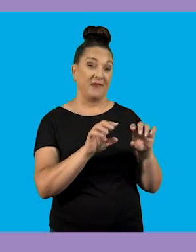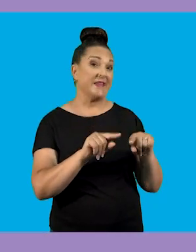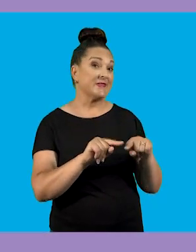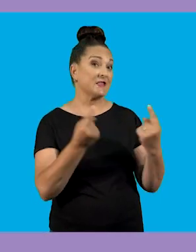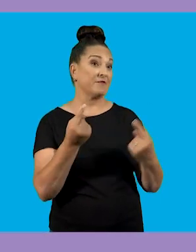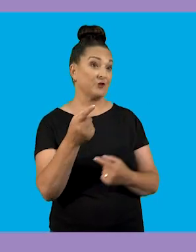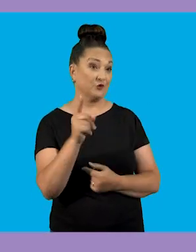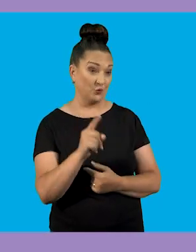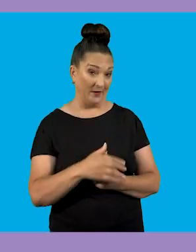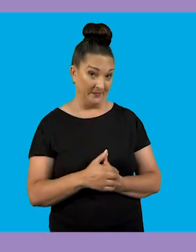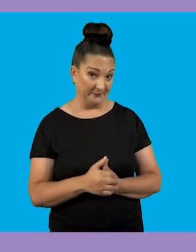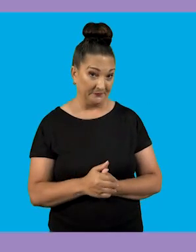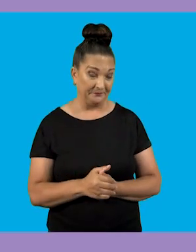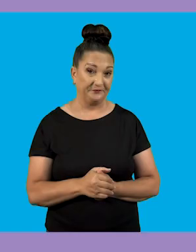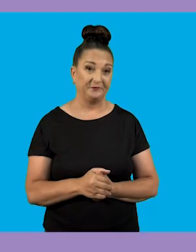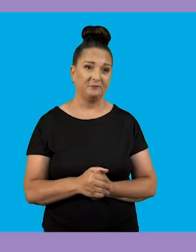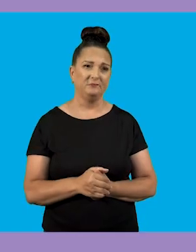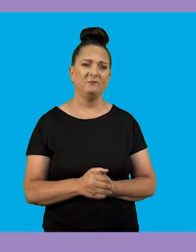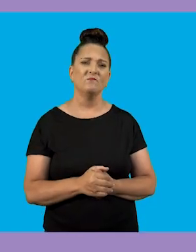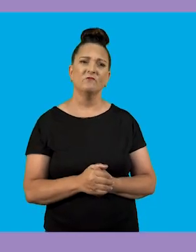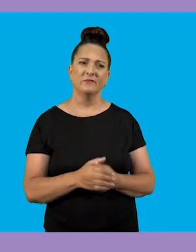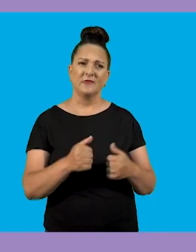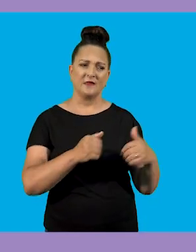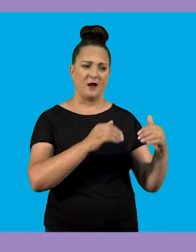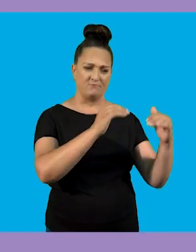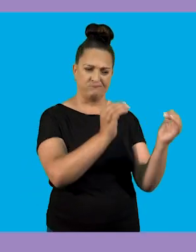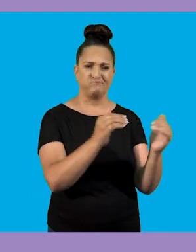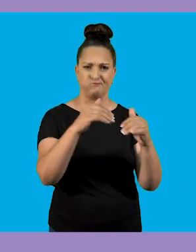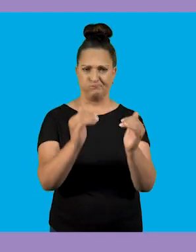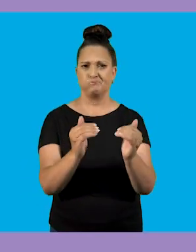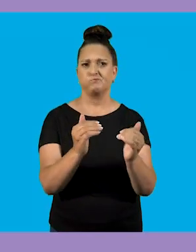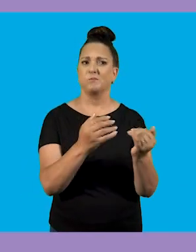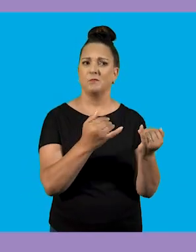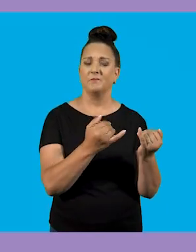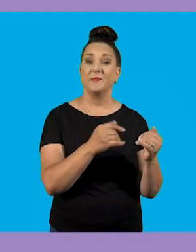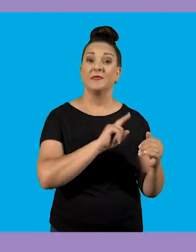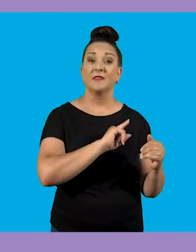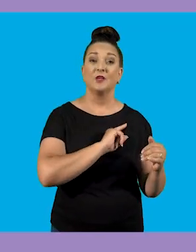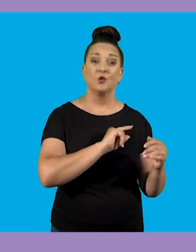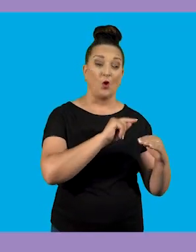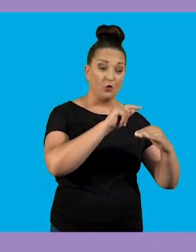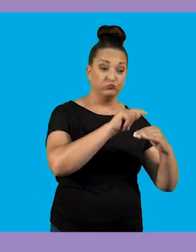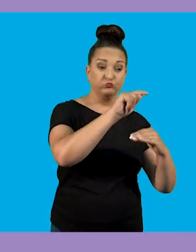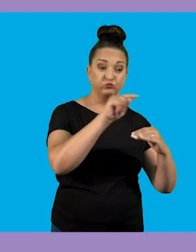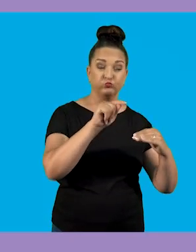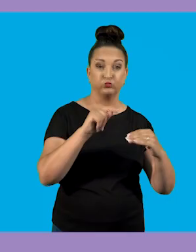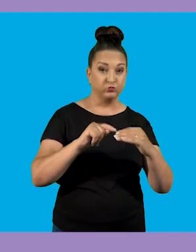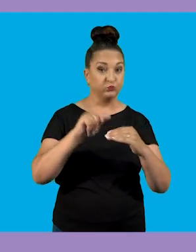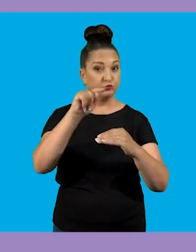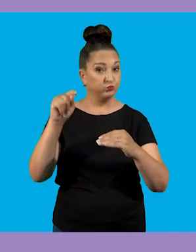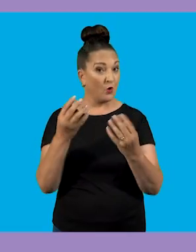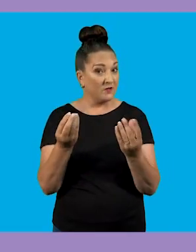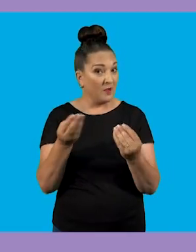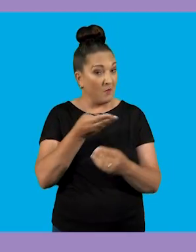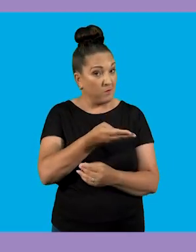the difference of two squares also gives us two brackets where we are going to have the square roots of each of those